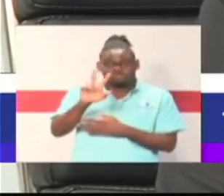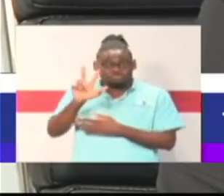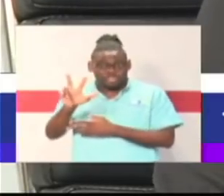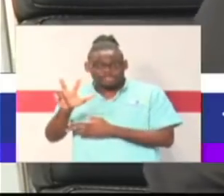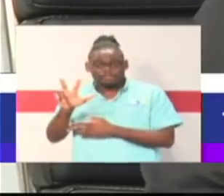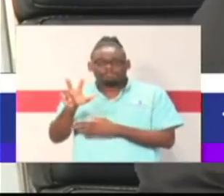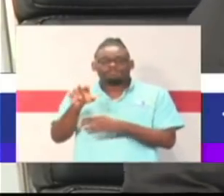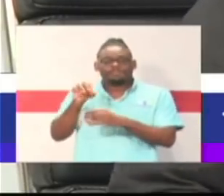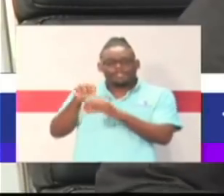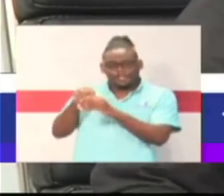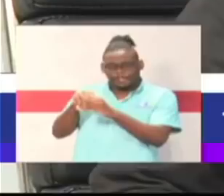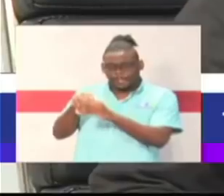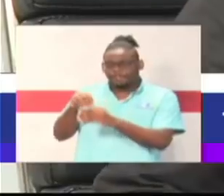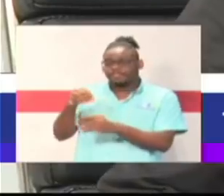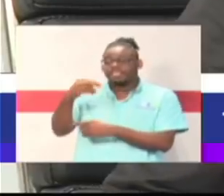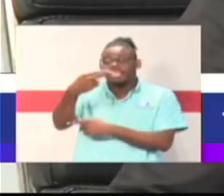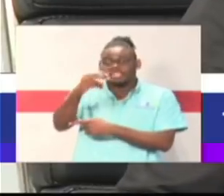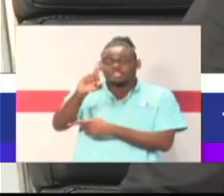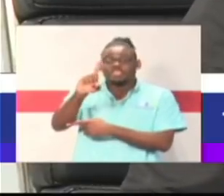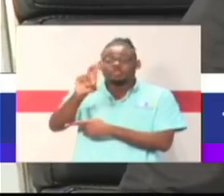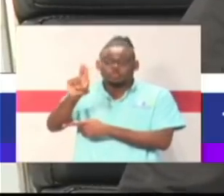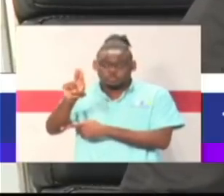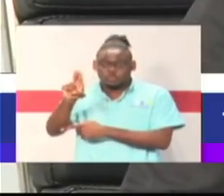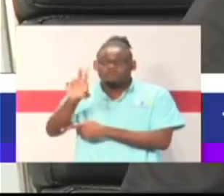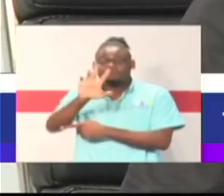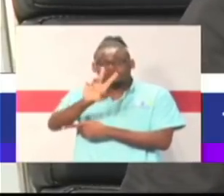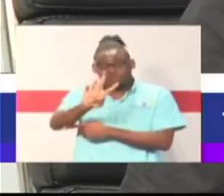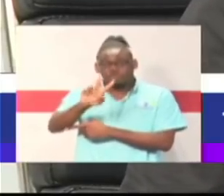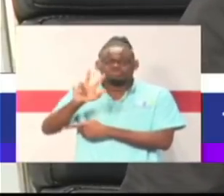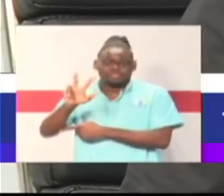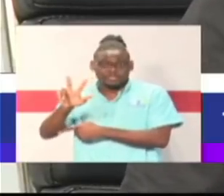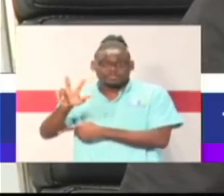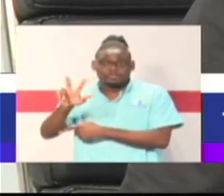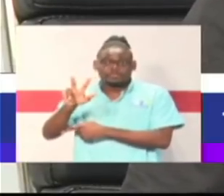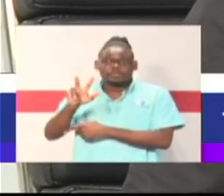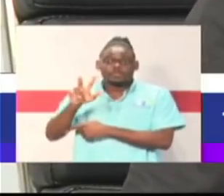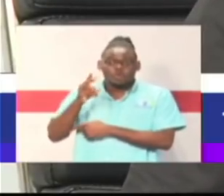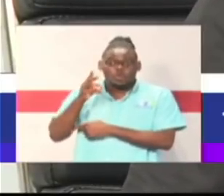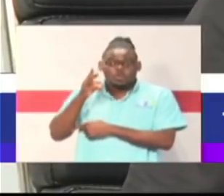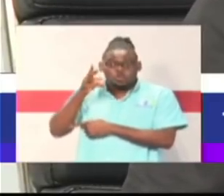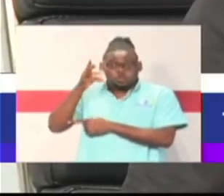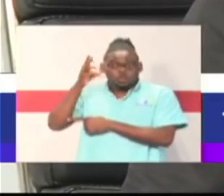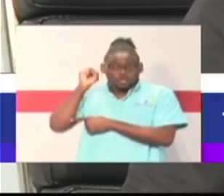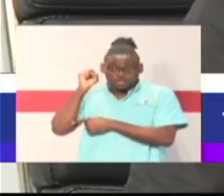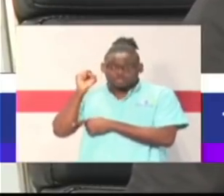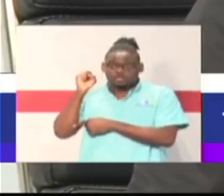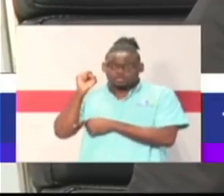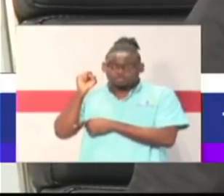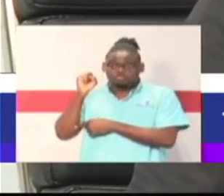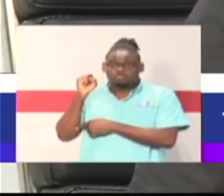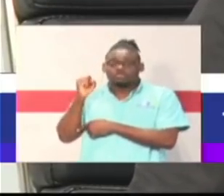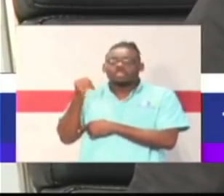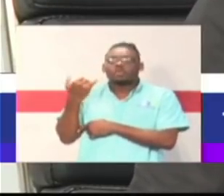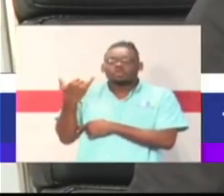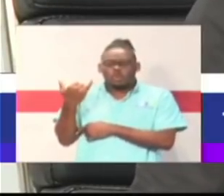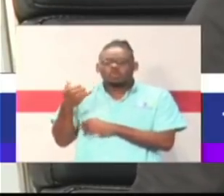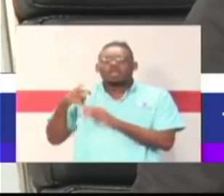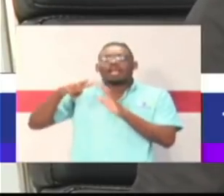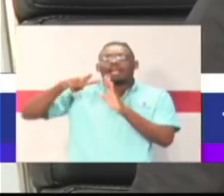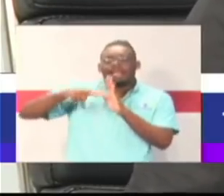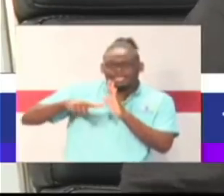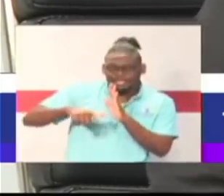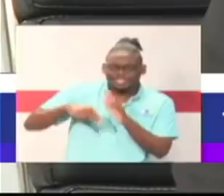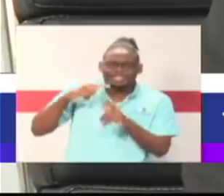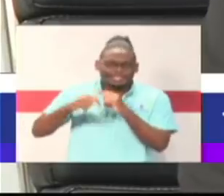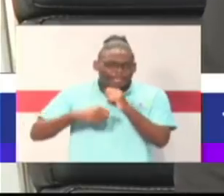of these would have been in the latter stages of pregnancy. As I said before, we actually had 1 maternal death, and